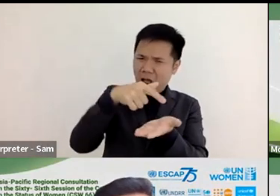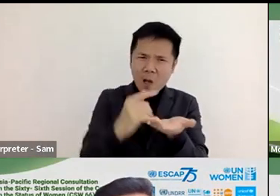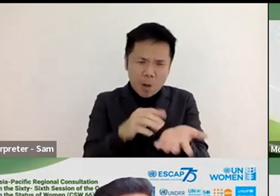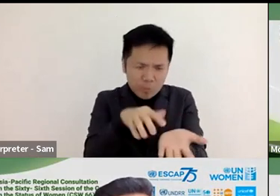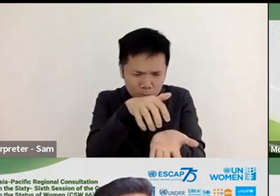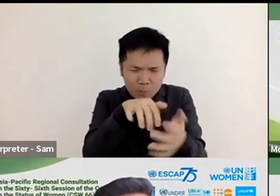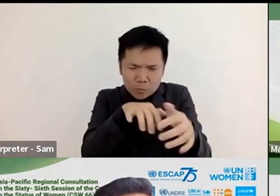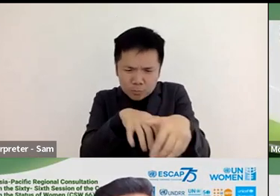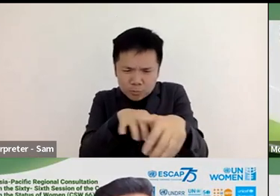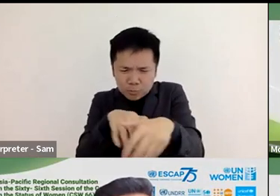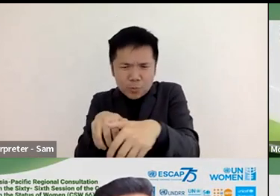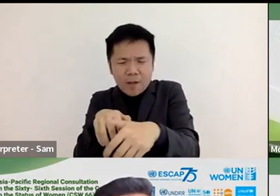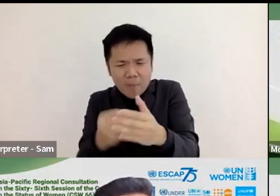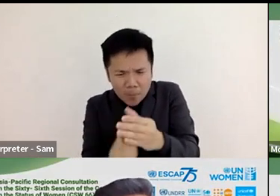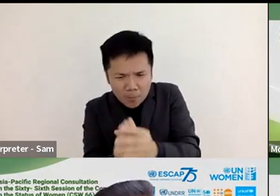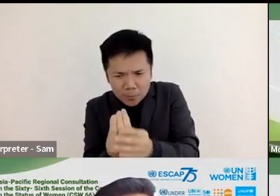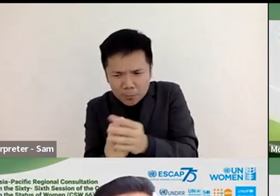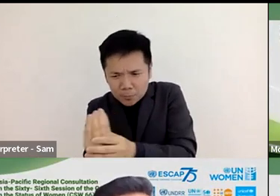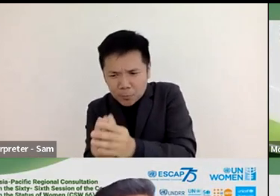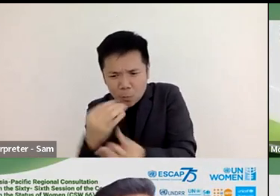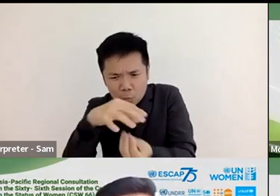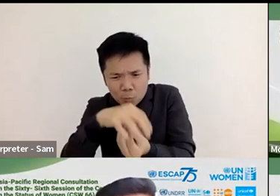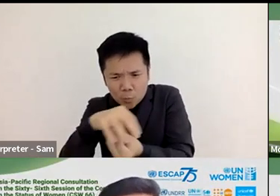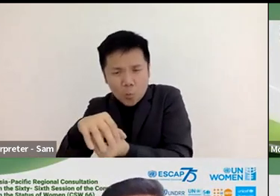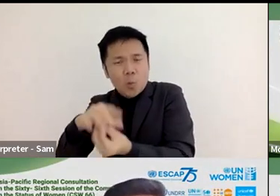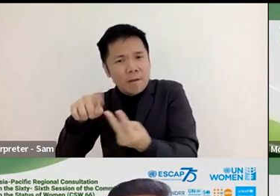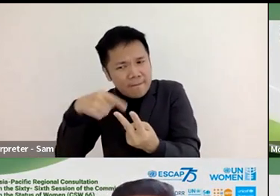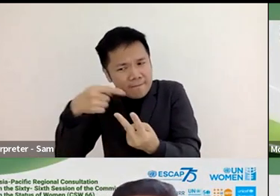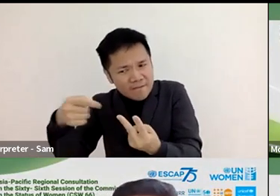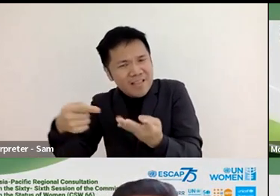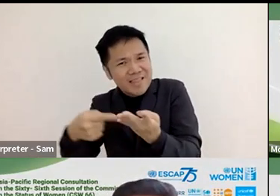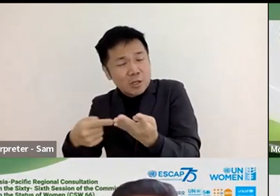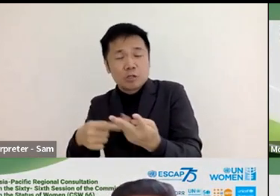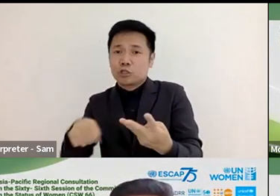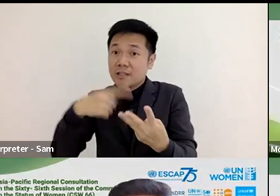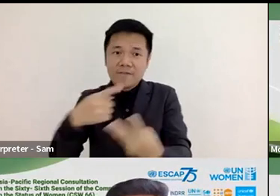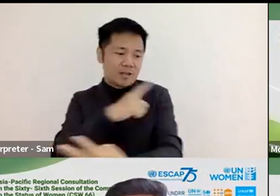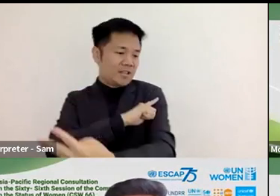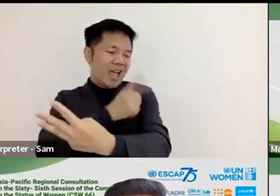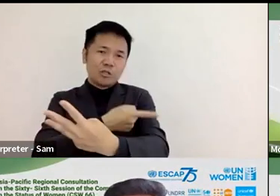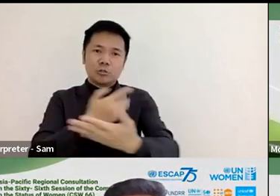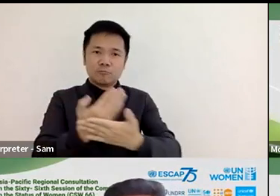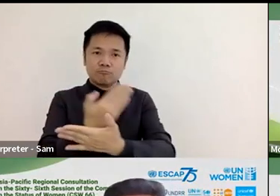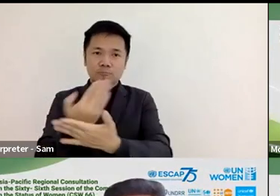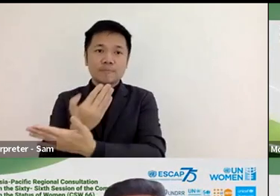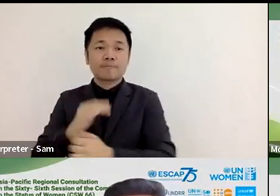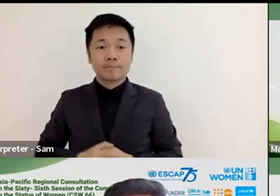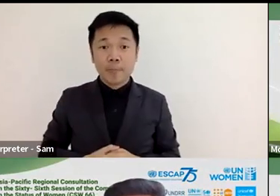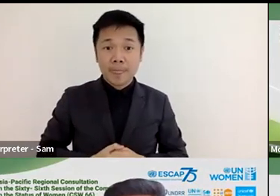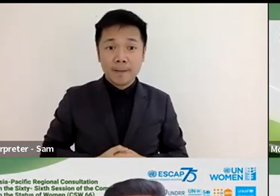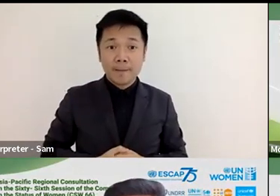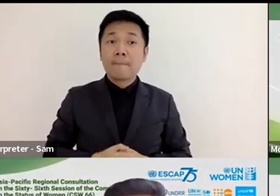renewable technology and drying technology. However, the second issue is that no